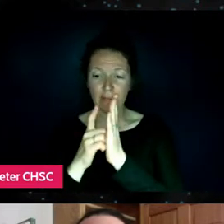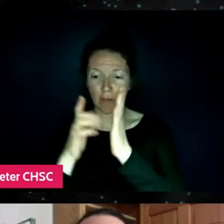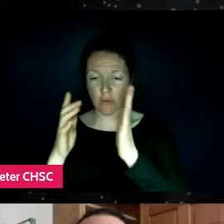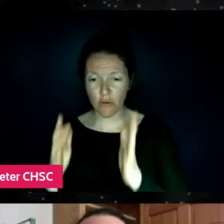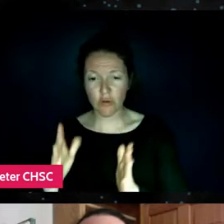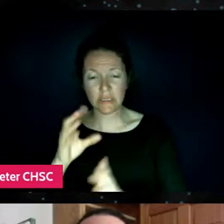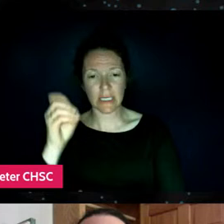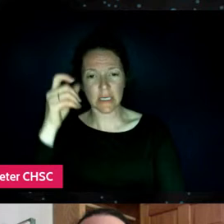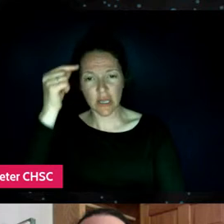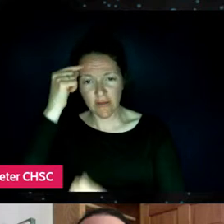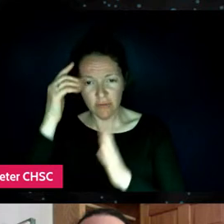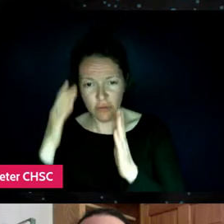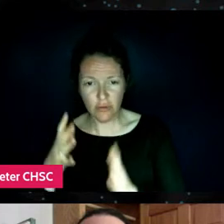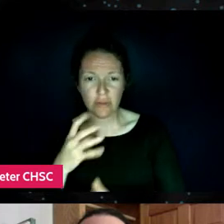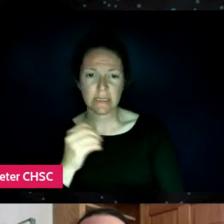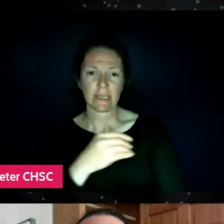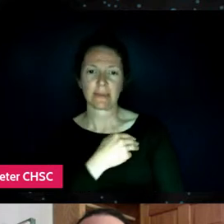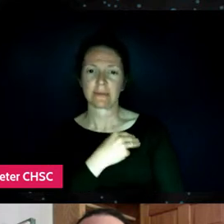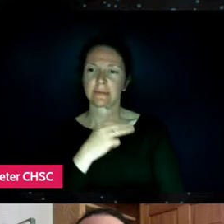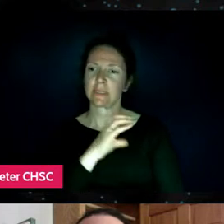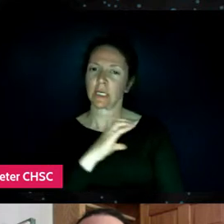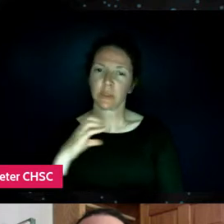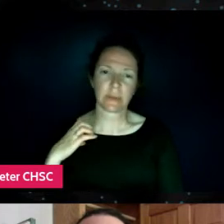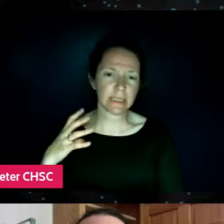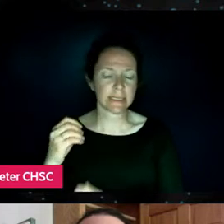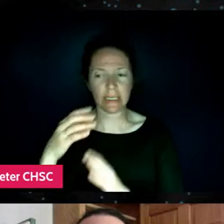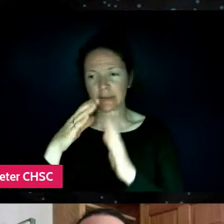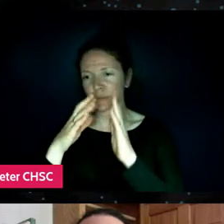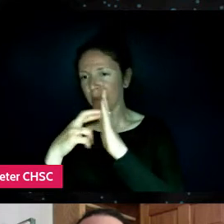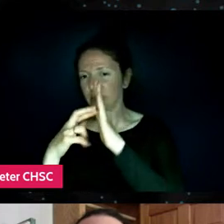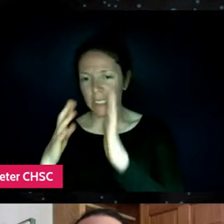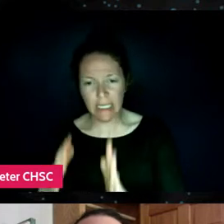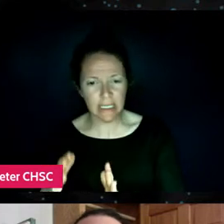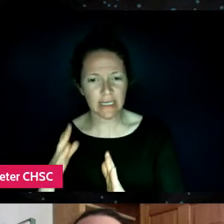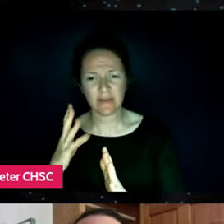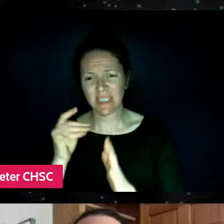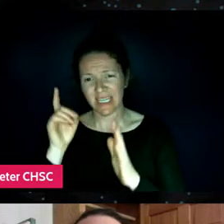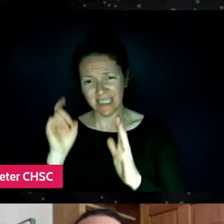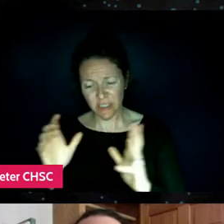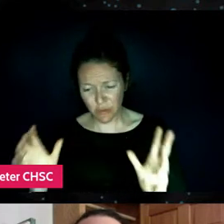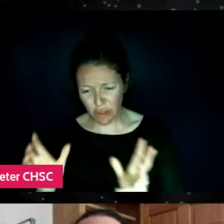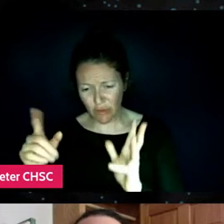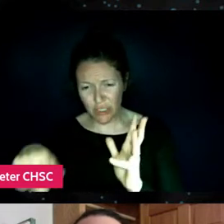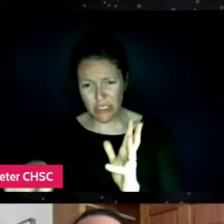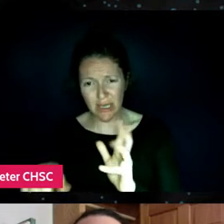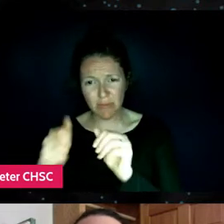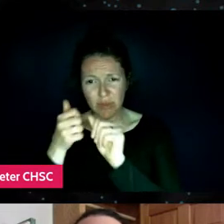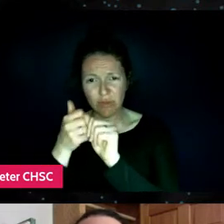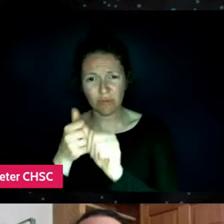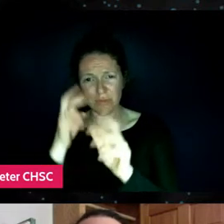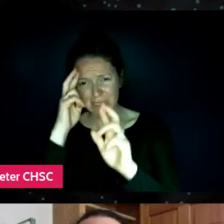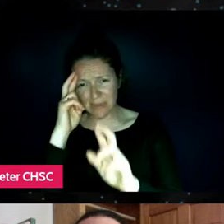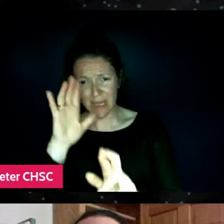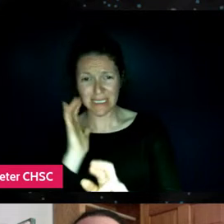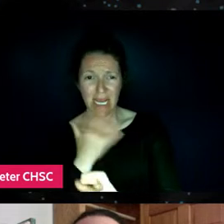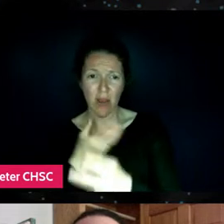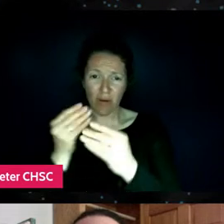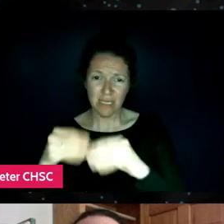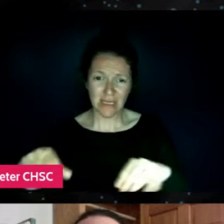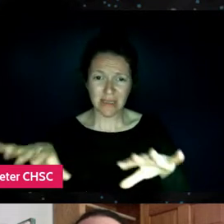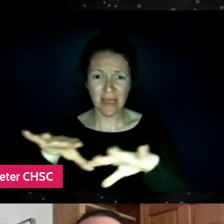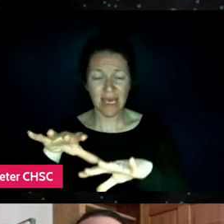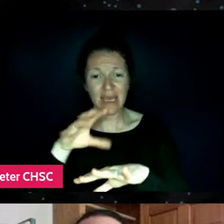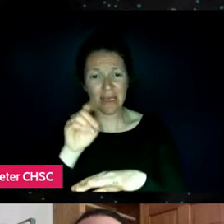rules of our land and what that means. And I think that's very empowering to people to know that all of these